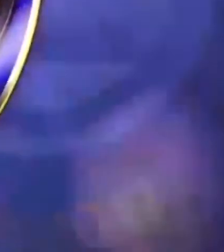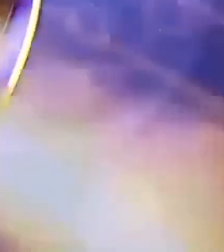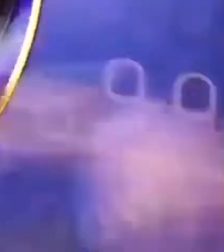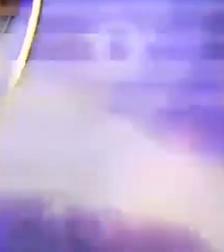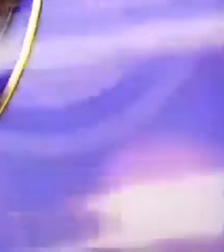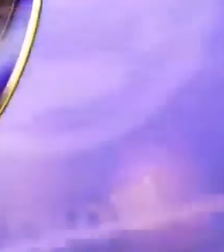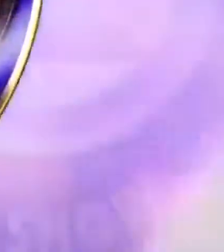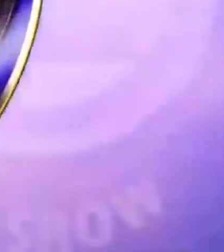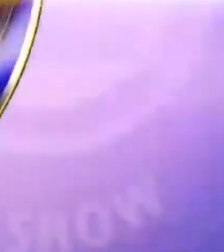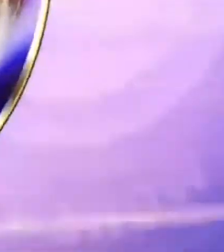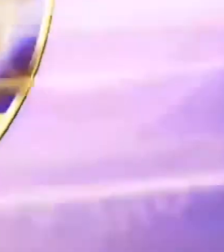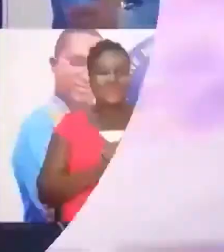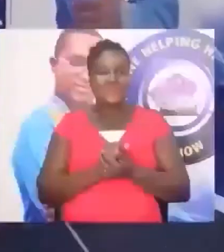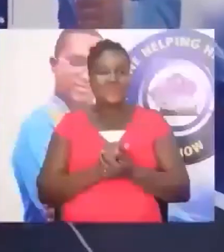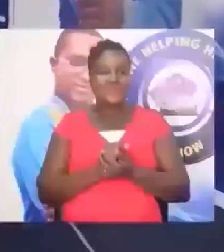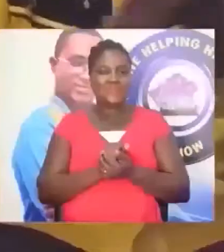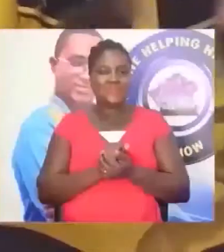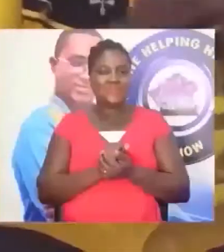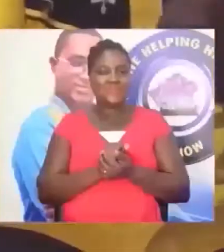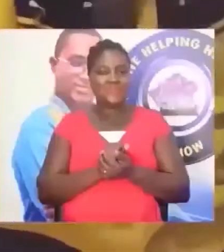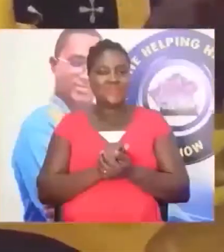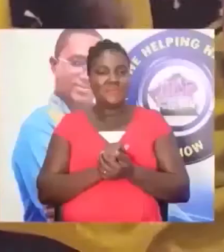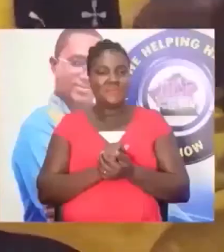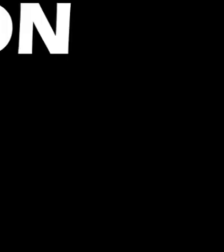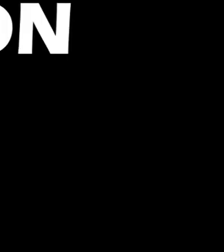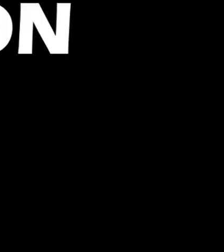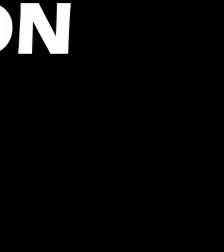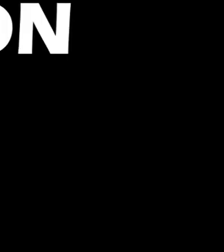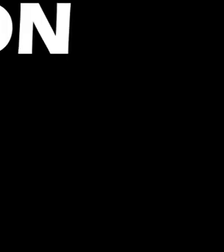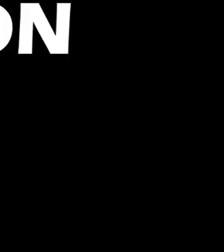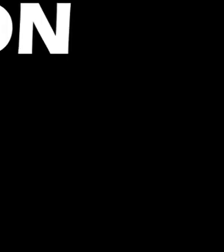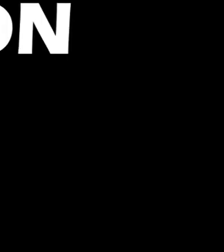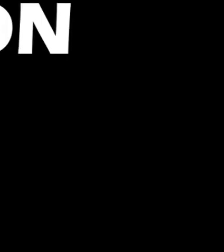Helping Hand TV Show with Bishop Dr. Charles C. Hackman. Thank you so much.